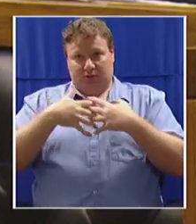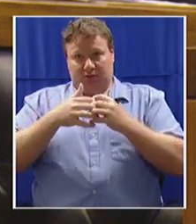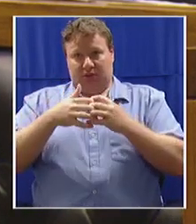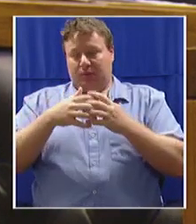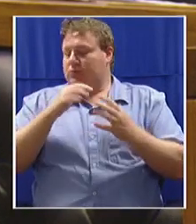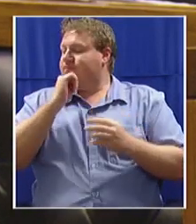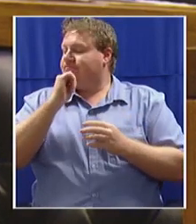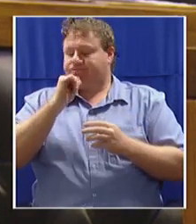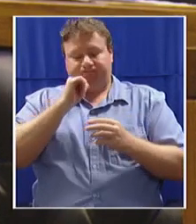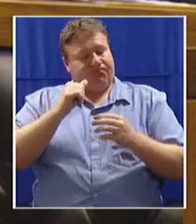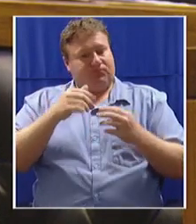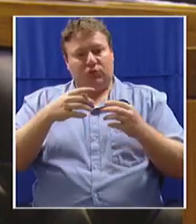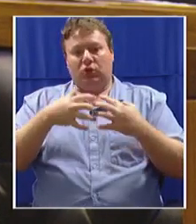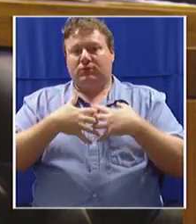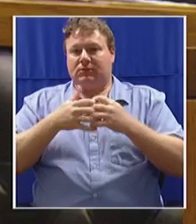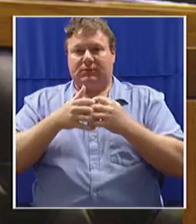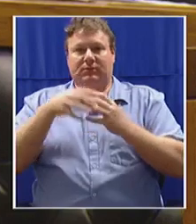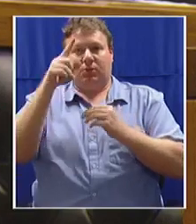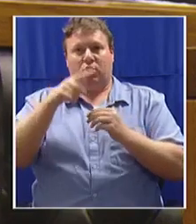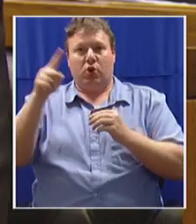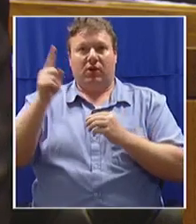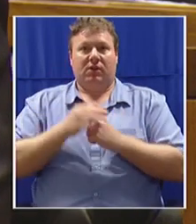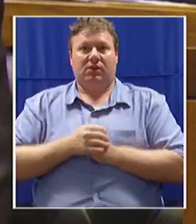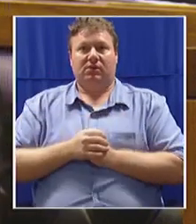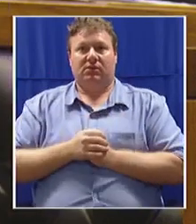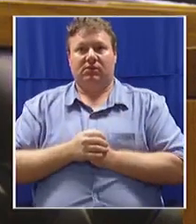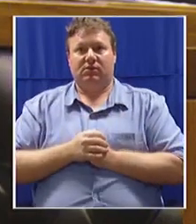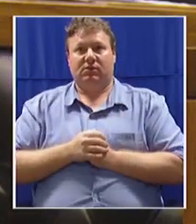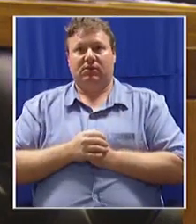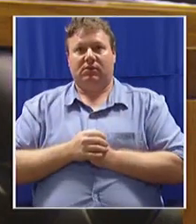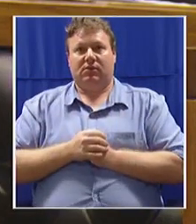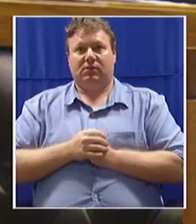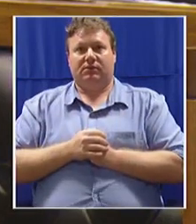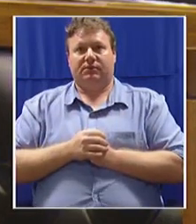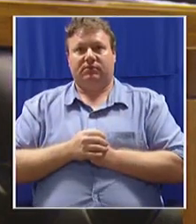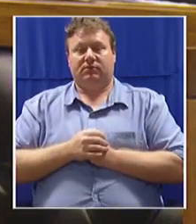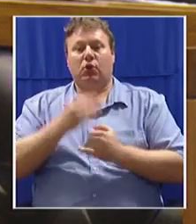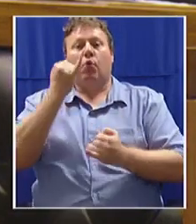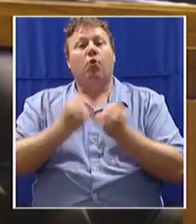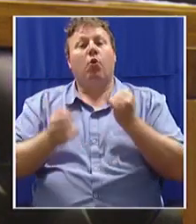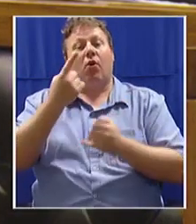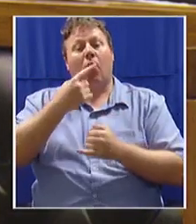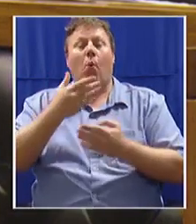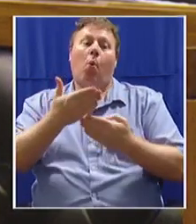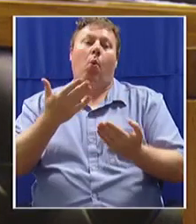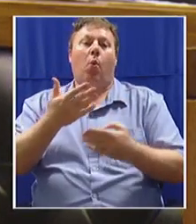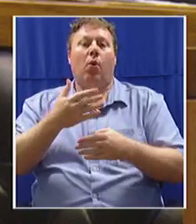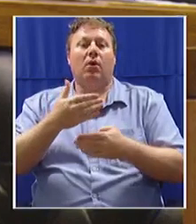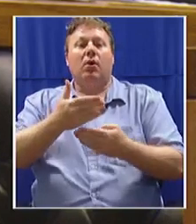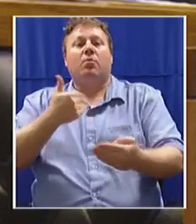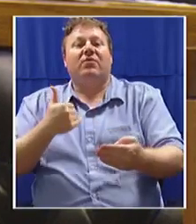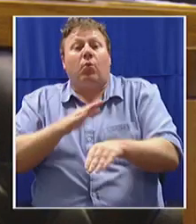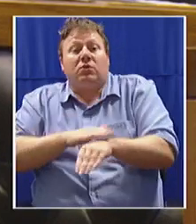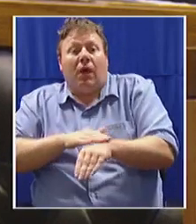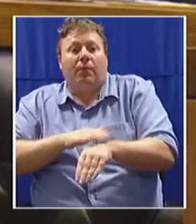correctly established. So it will be really prematurely or wrong for us to start